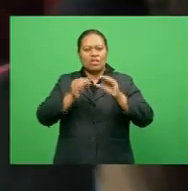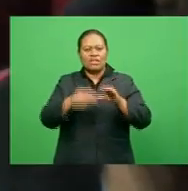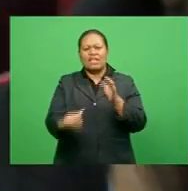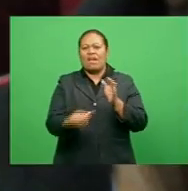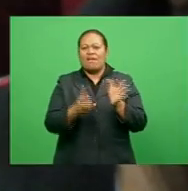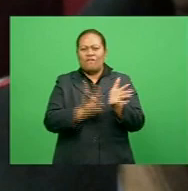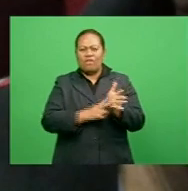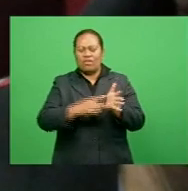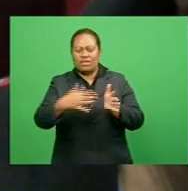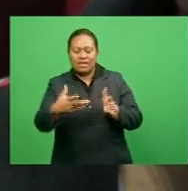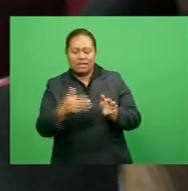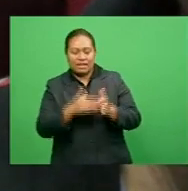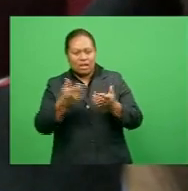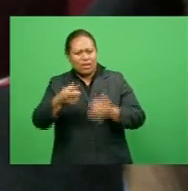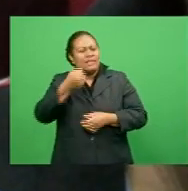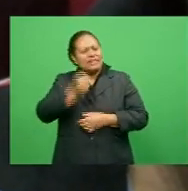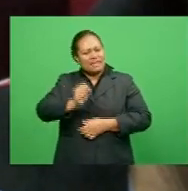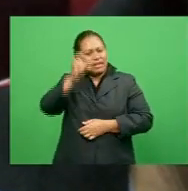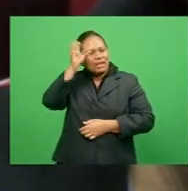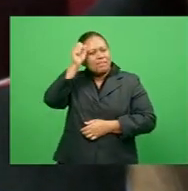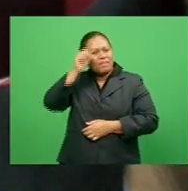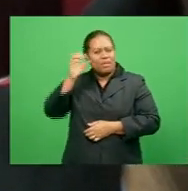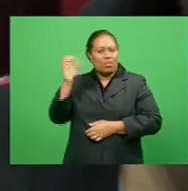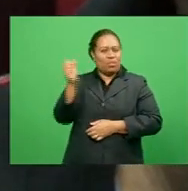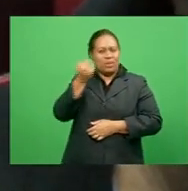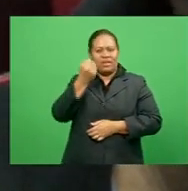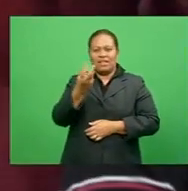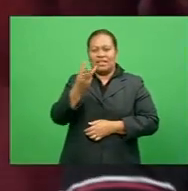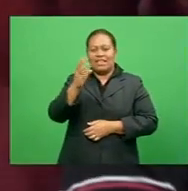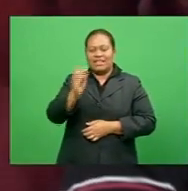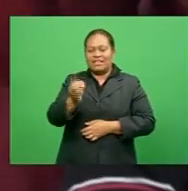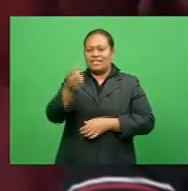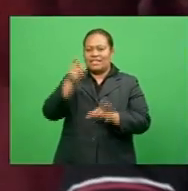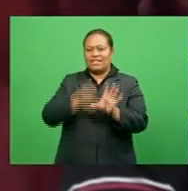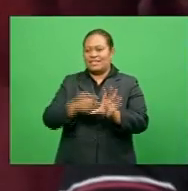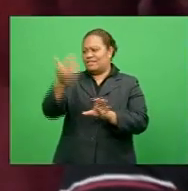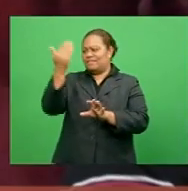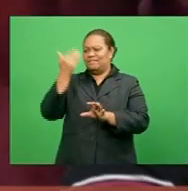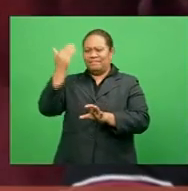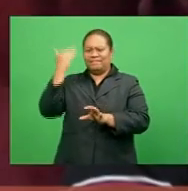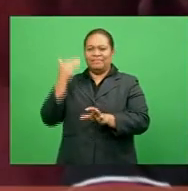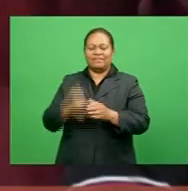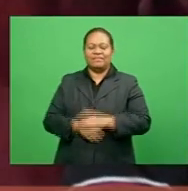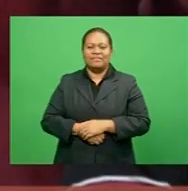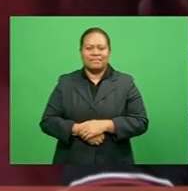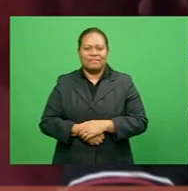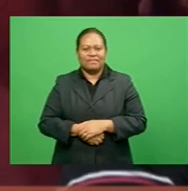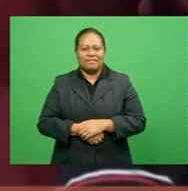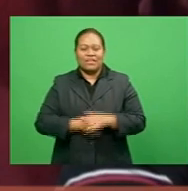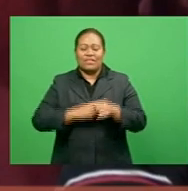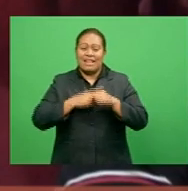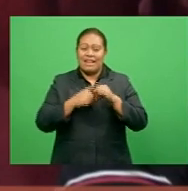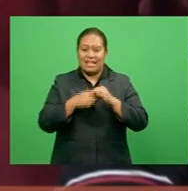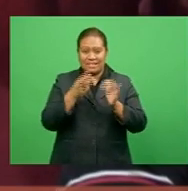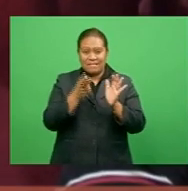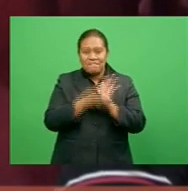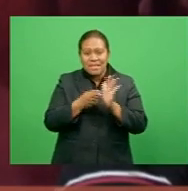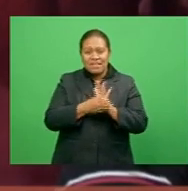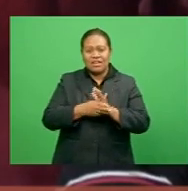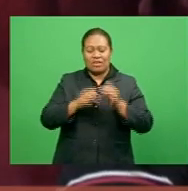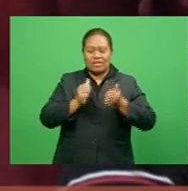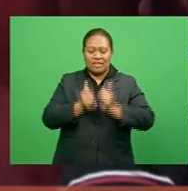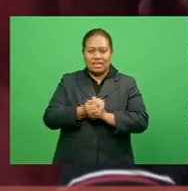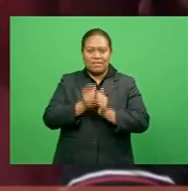Vonolangi, who clearly remembers that winning goal 30 years ago. In the last minute of the game, the